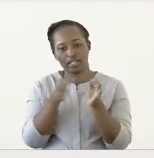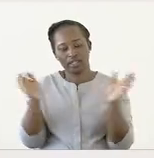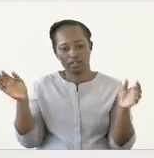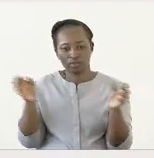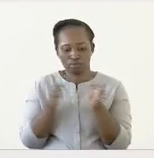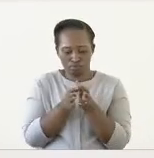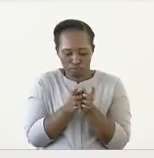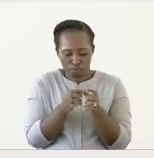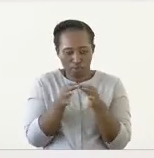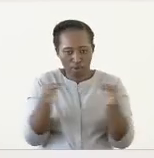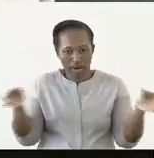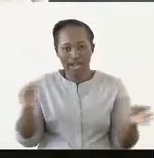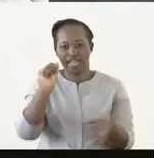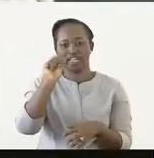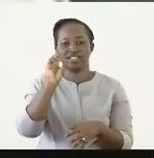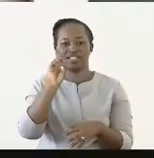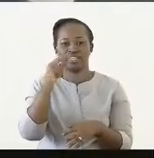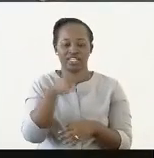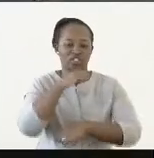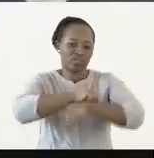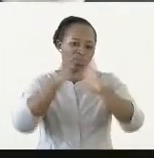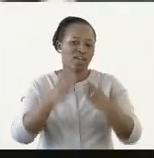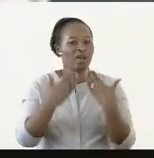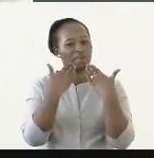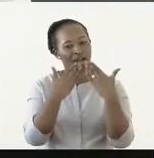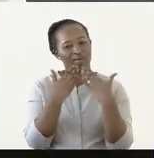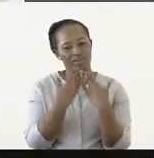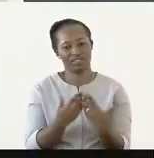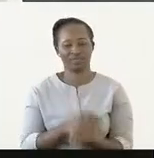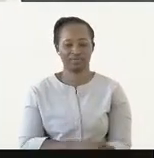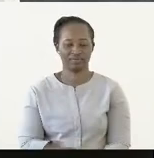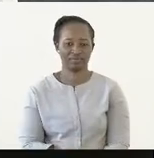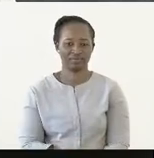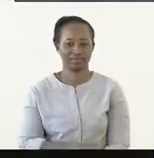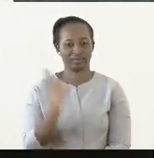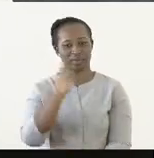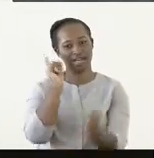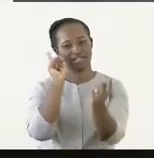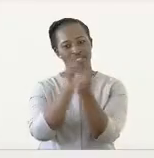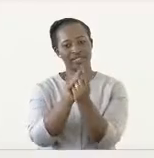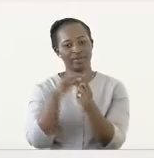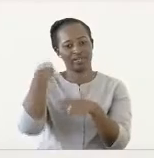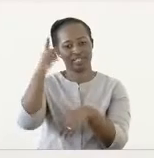you very much for watching and listening. Enjoy the rest of the day. See you next time.